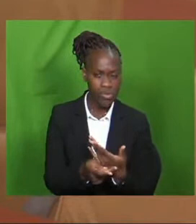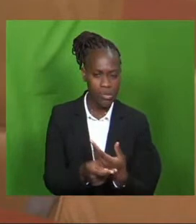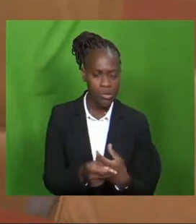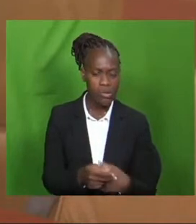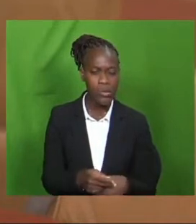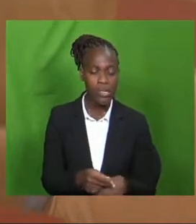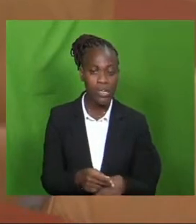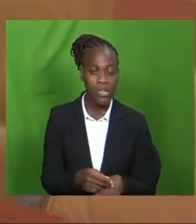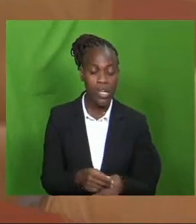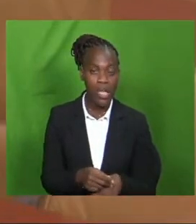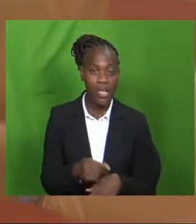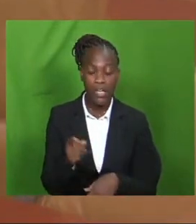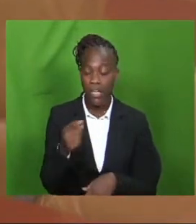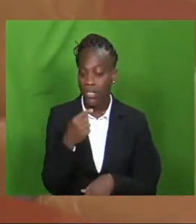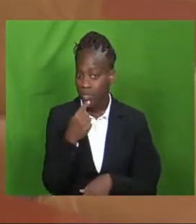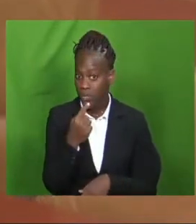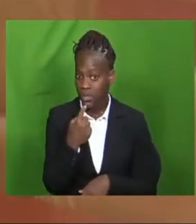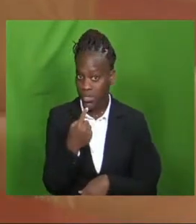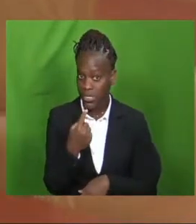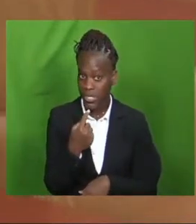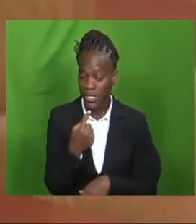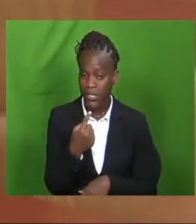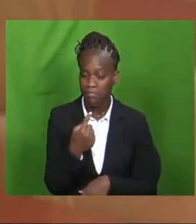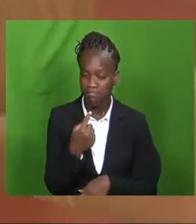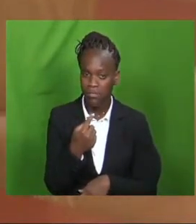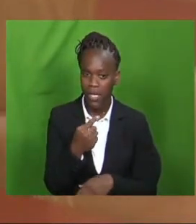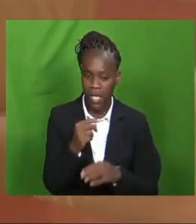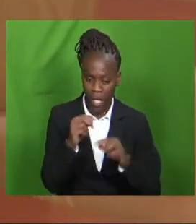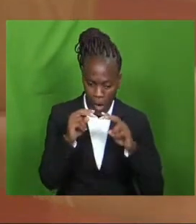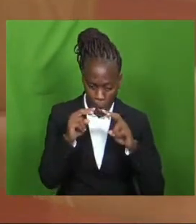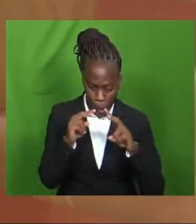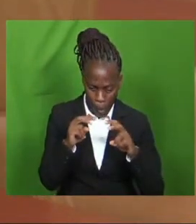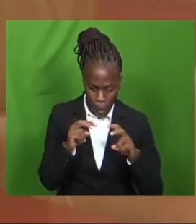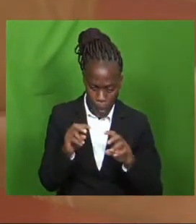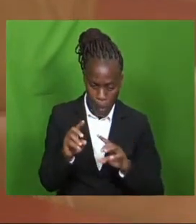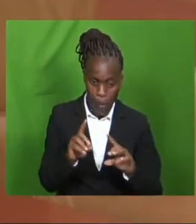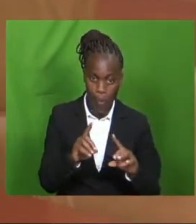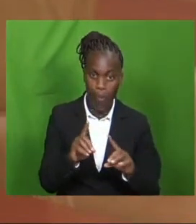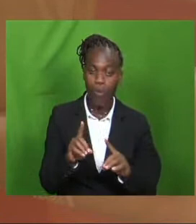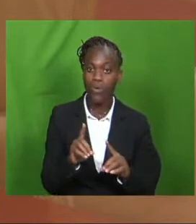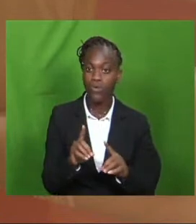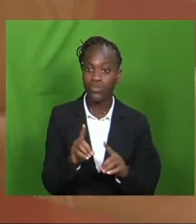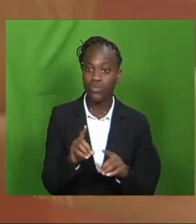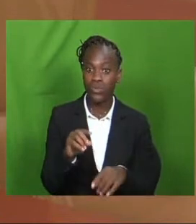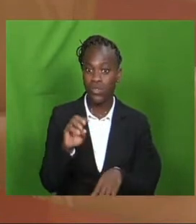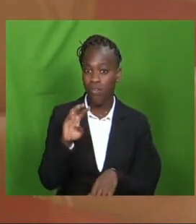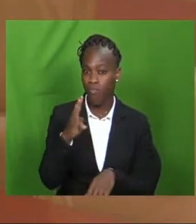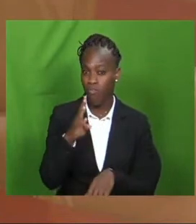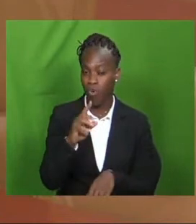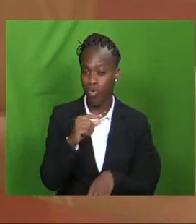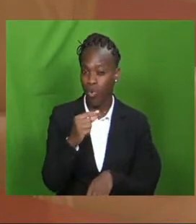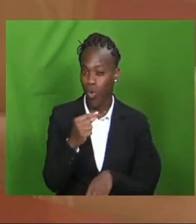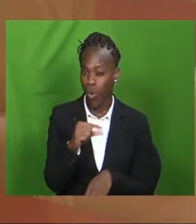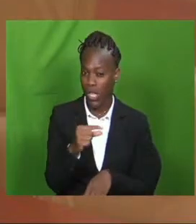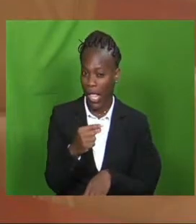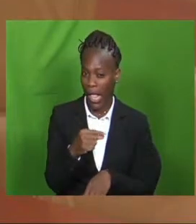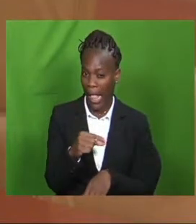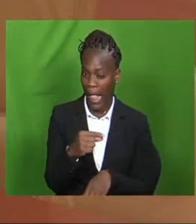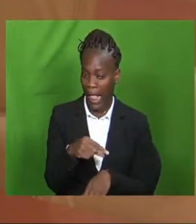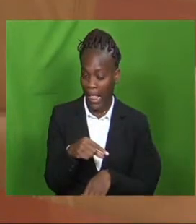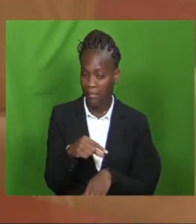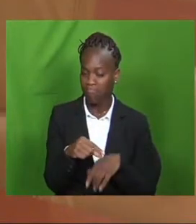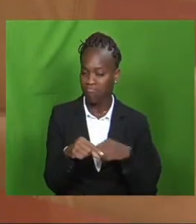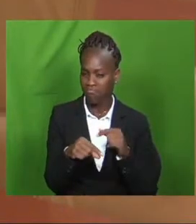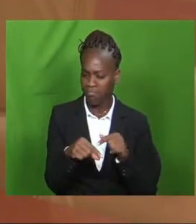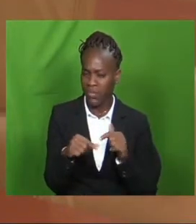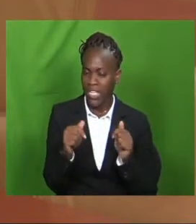you indicate feasibility studies will be undertaken in the fourth quarter. Can